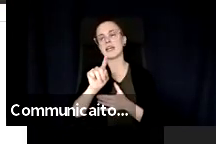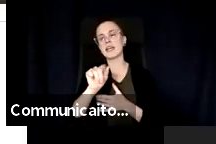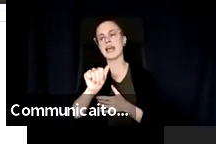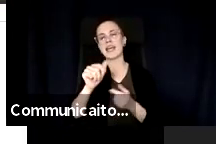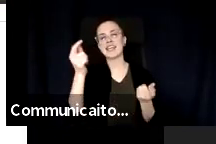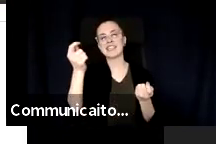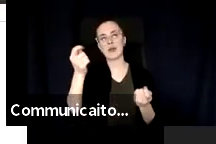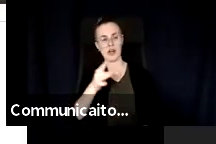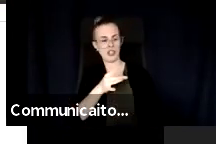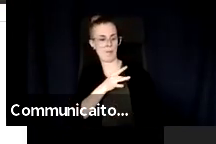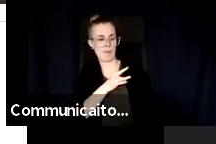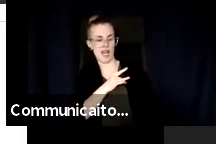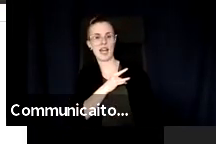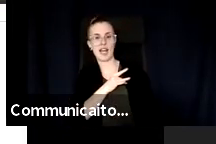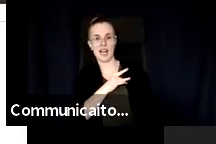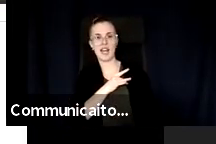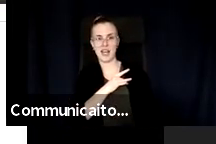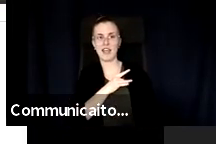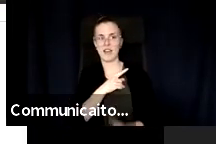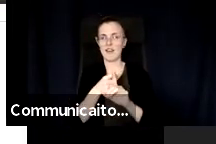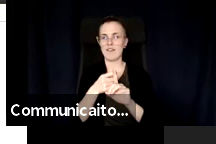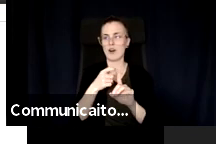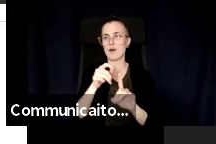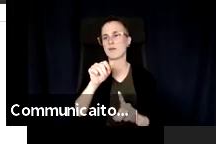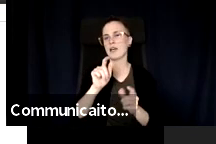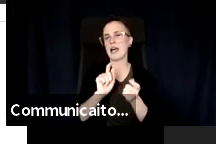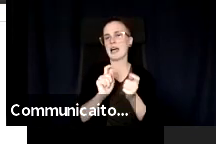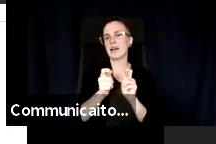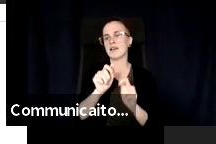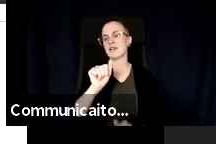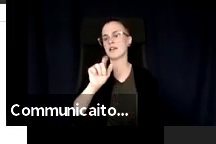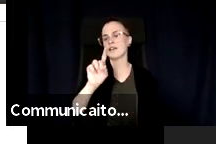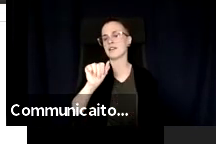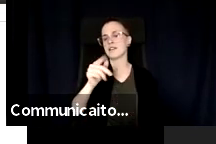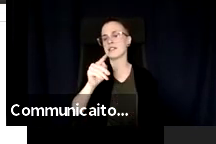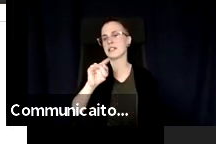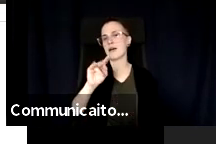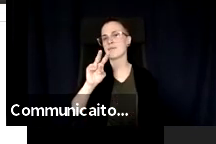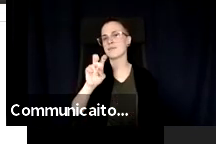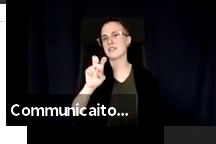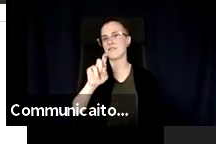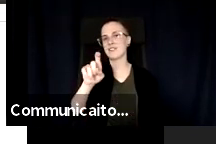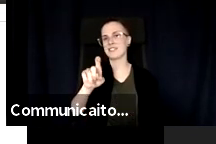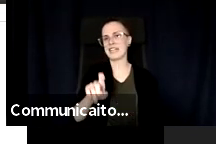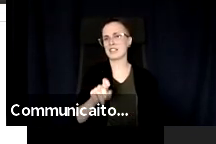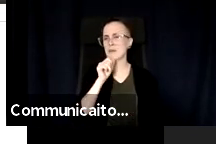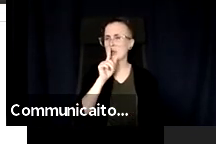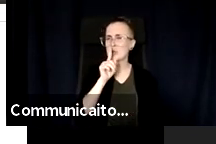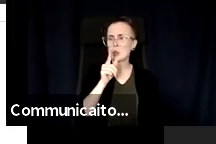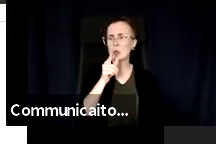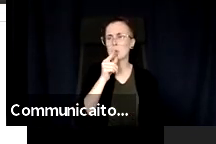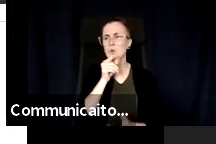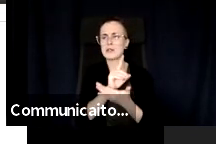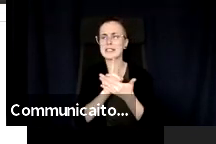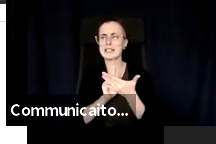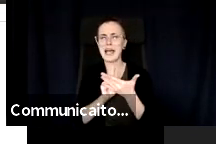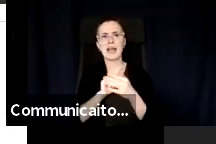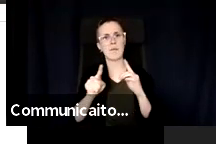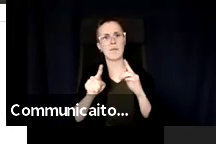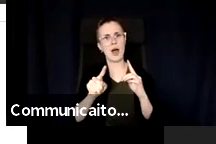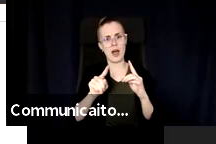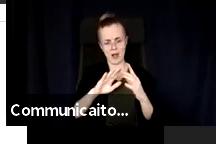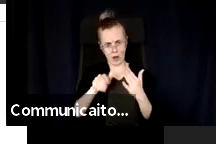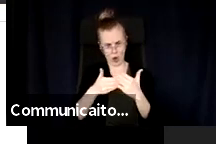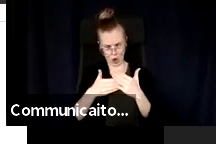button that I got from Adapt to Texas. I don't know who designed it, but all these things that we can all have to physically bring